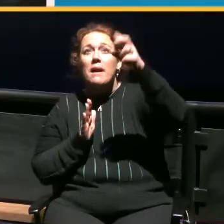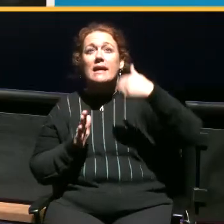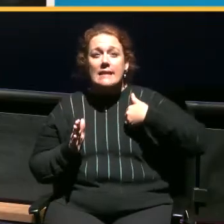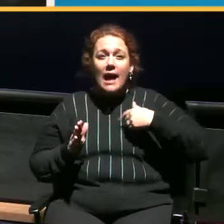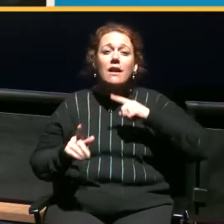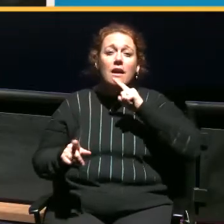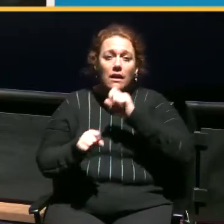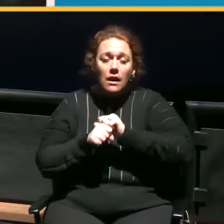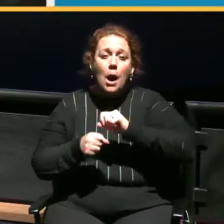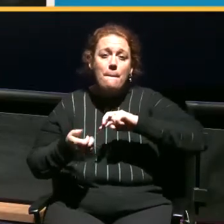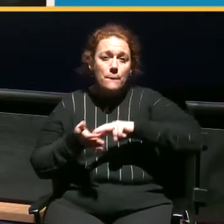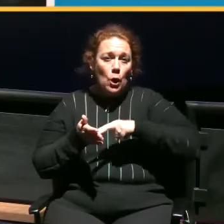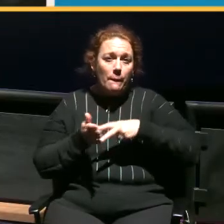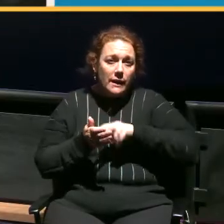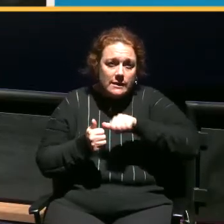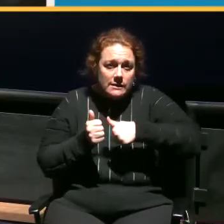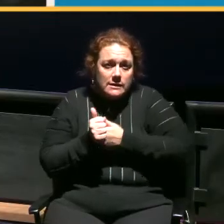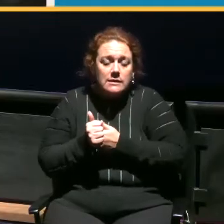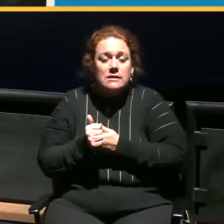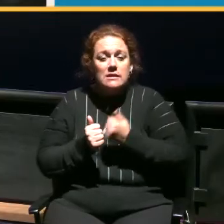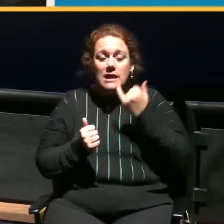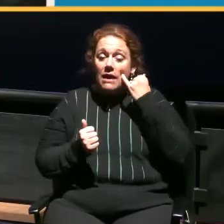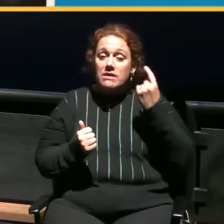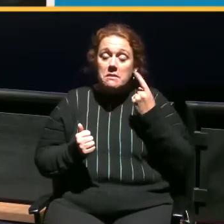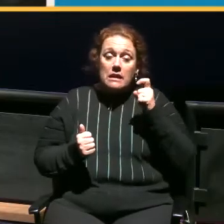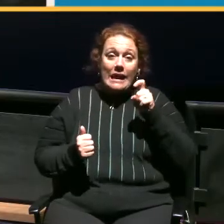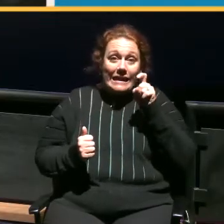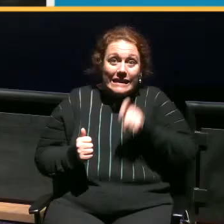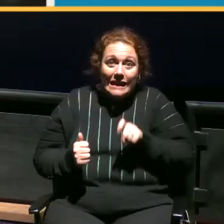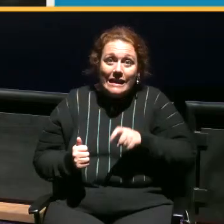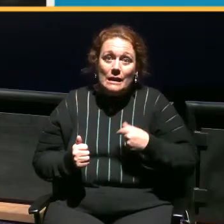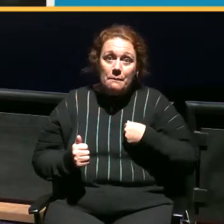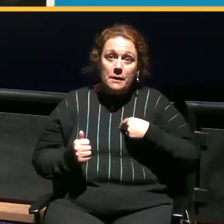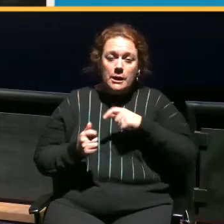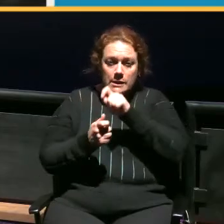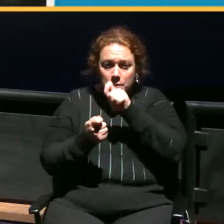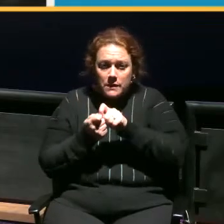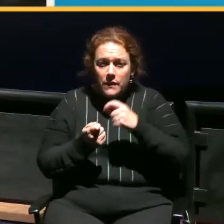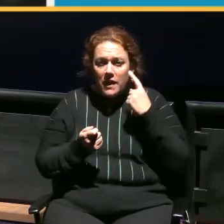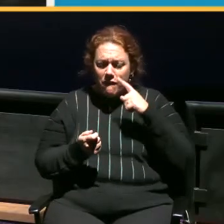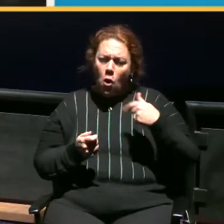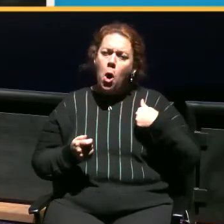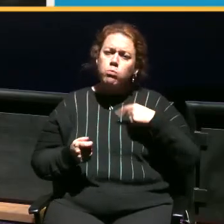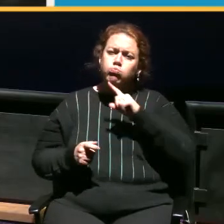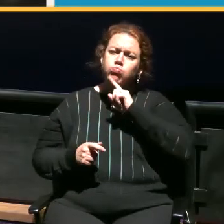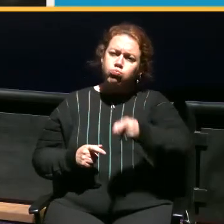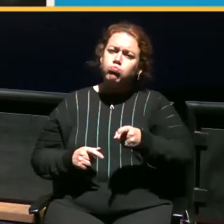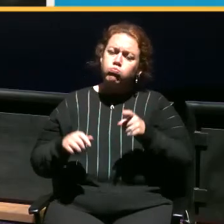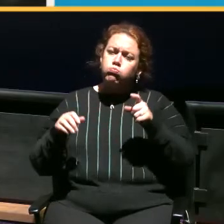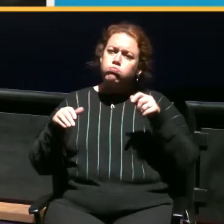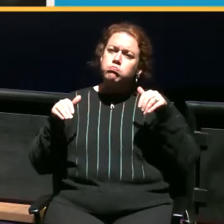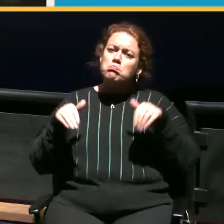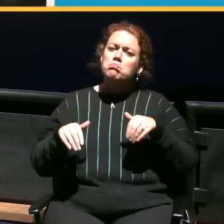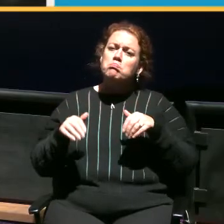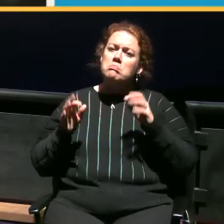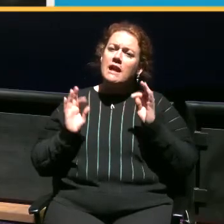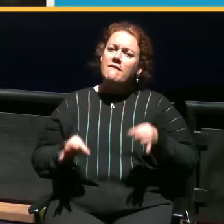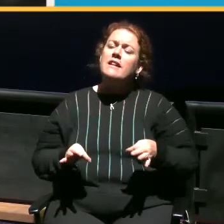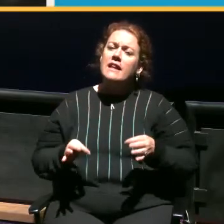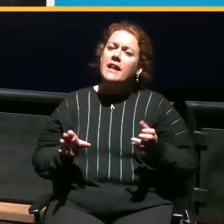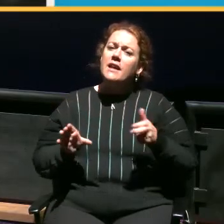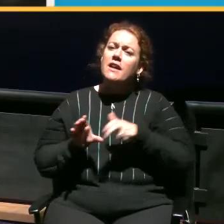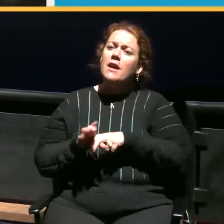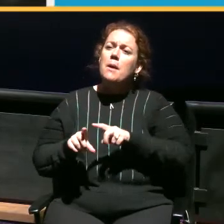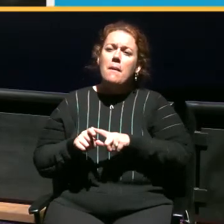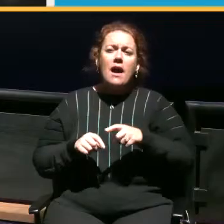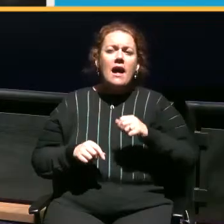Sure. And if there was something that they needed me to do or I could do that really was purposeful, sure, I'd go back. But I don't think anyone's